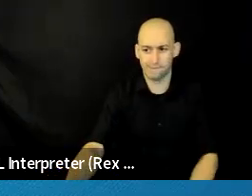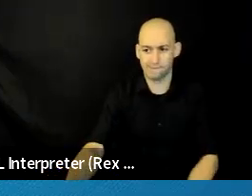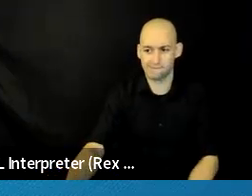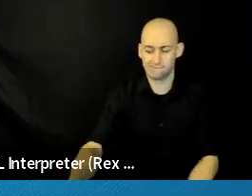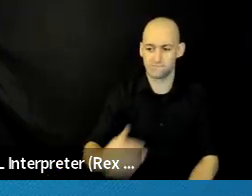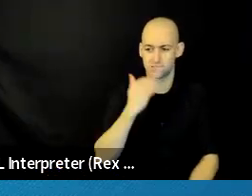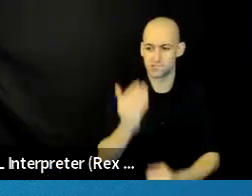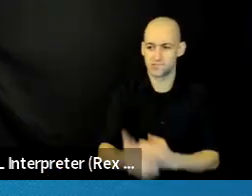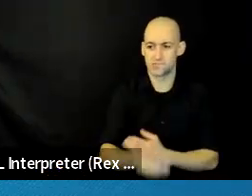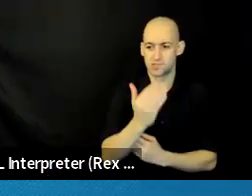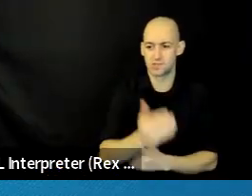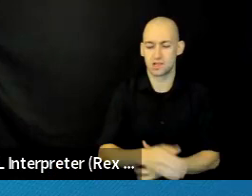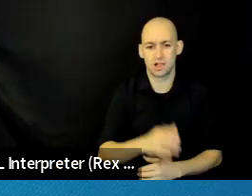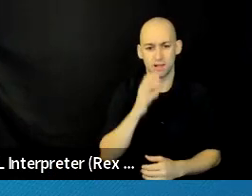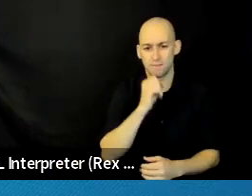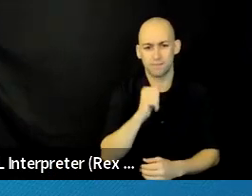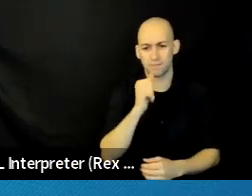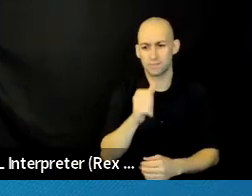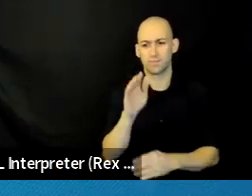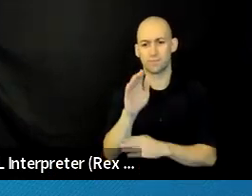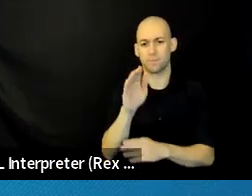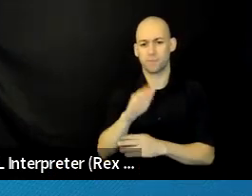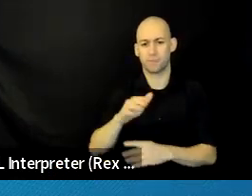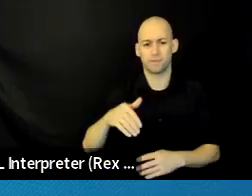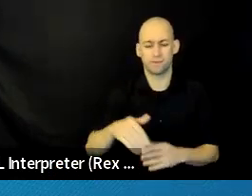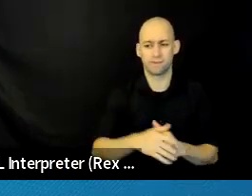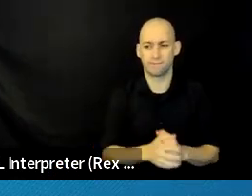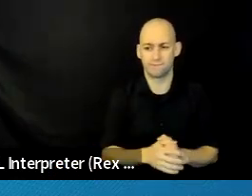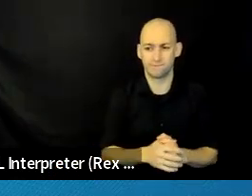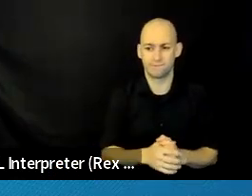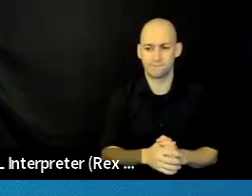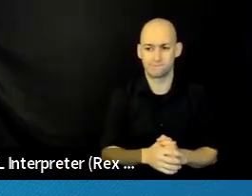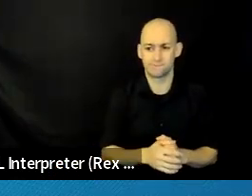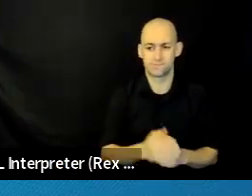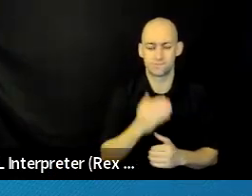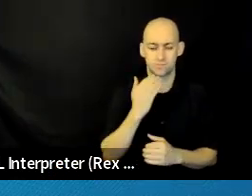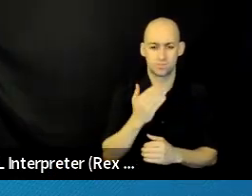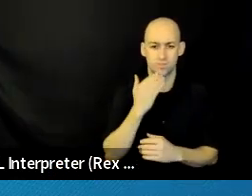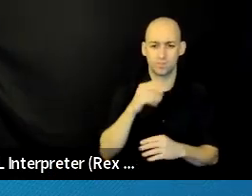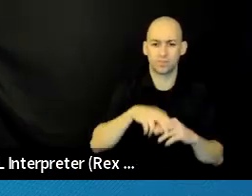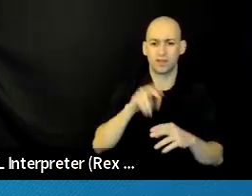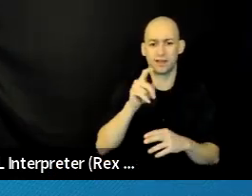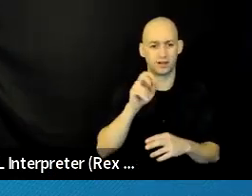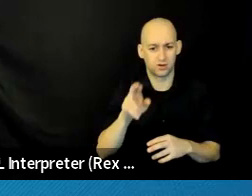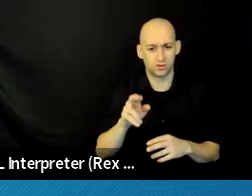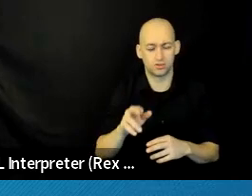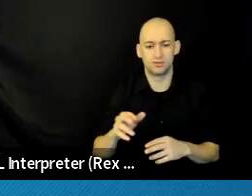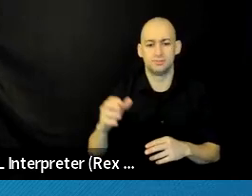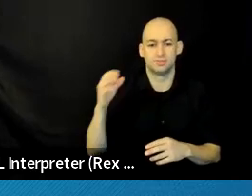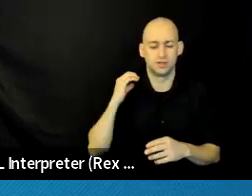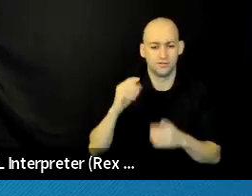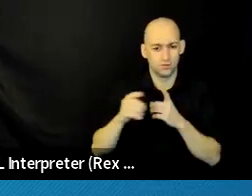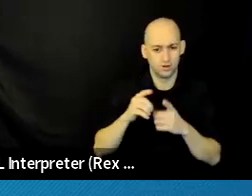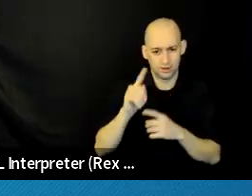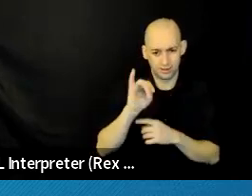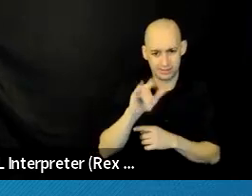Good morning. I guess we're not quite at the afternoon yet. Thank you, Chair Eager, Executive Director